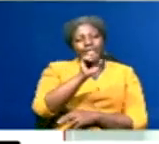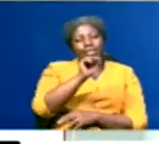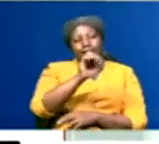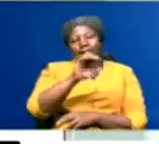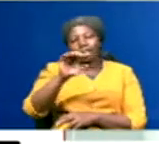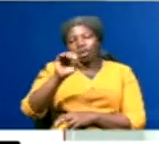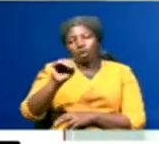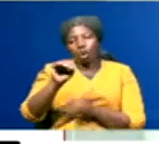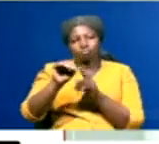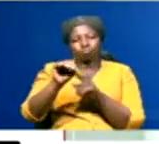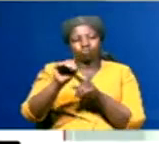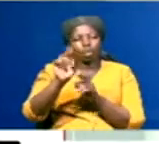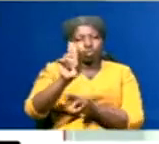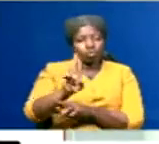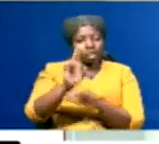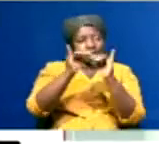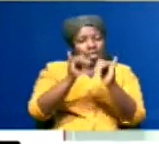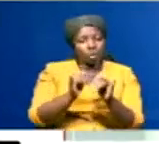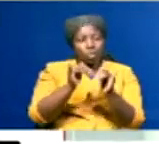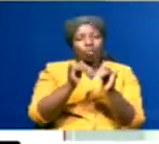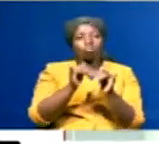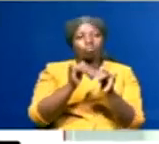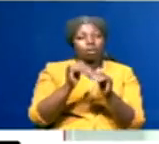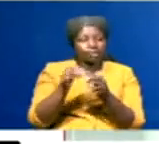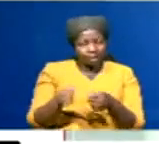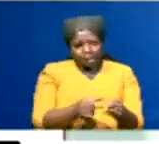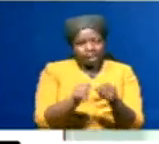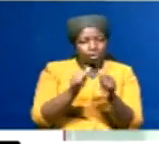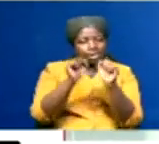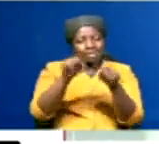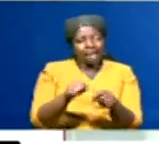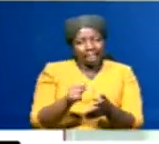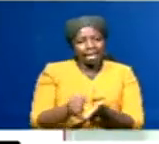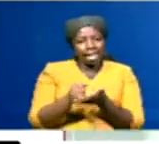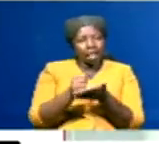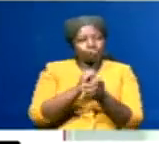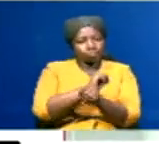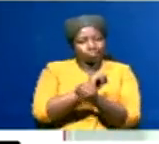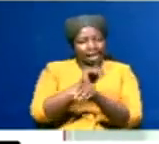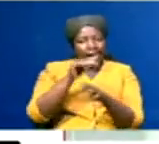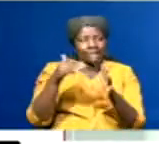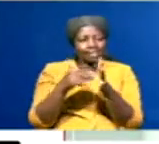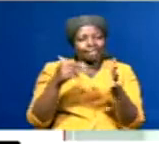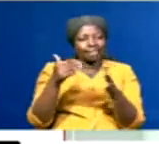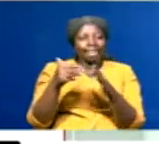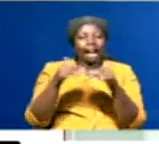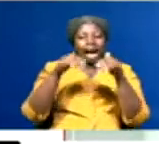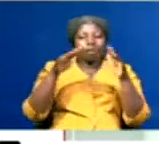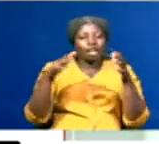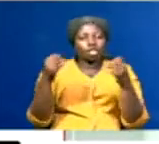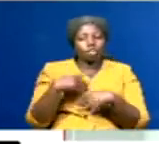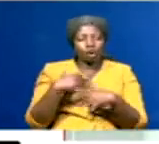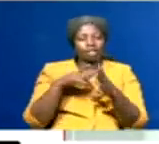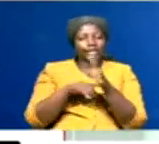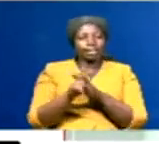societies to adopt new market strategies that will cushion them against external shocks in the ever-changing competitive